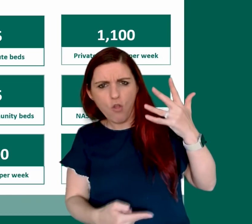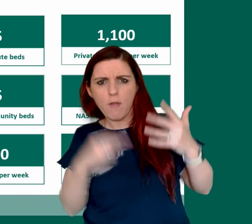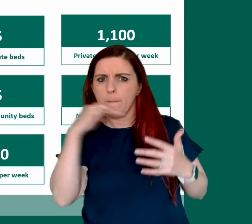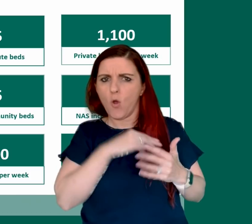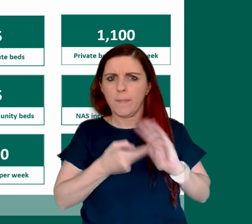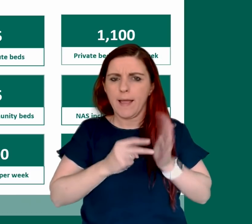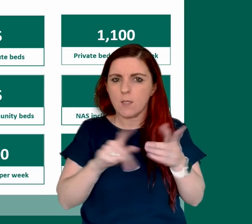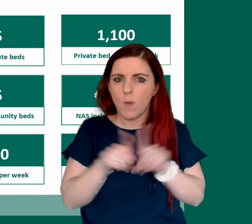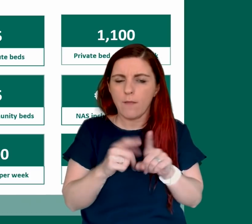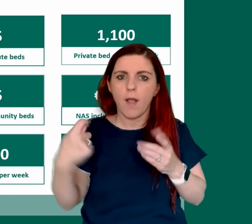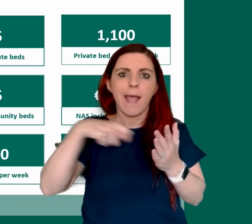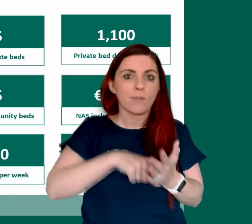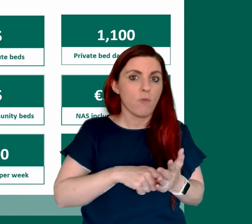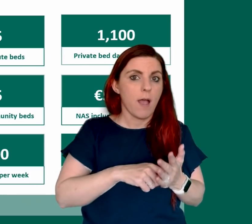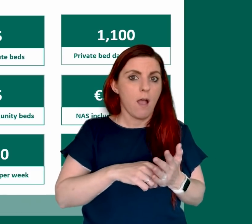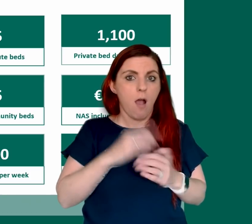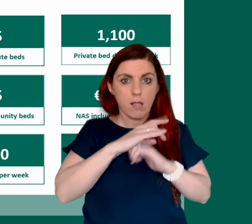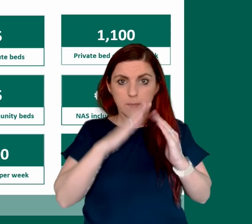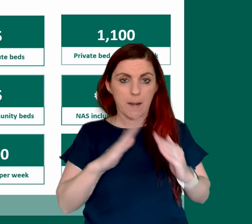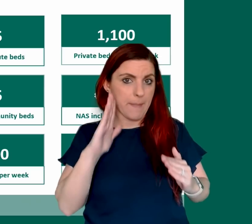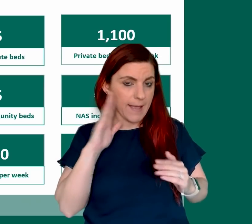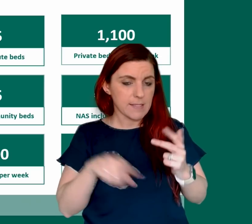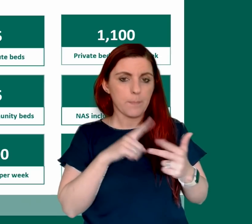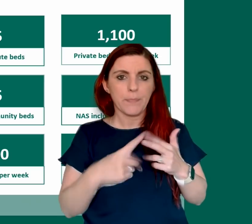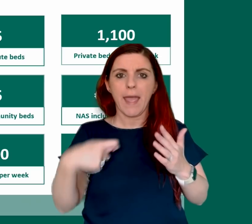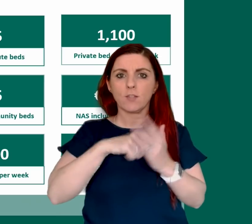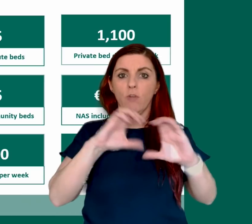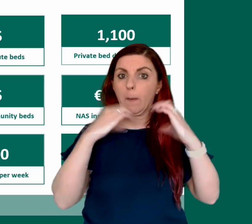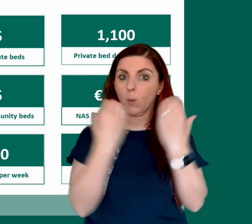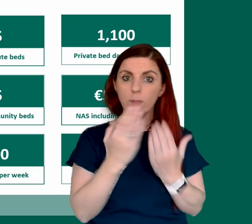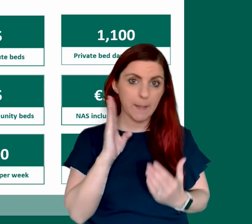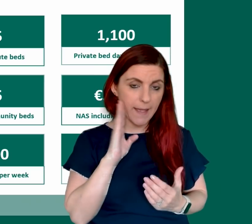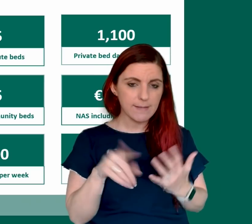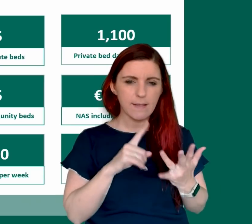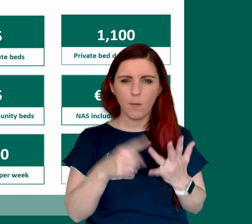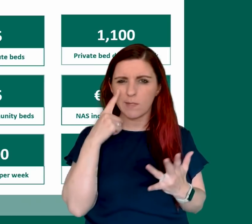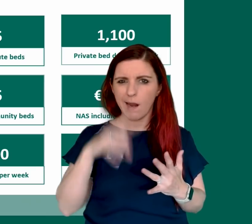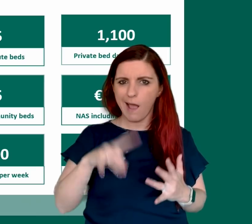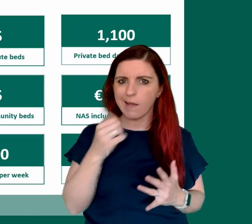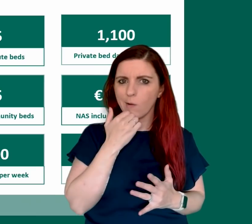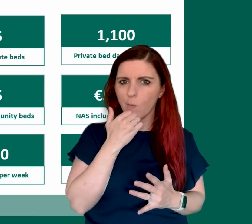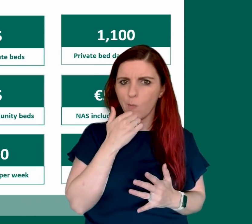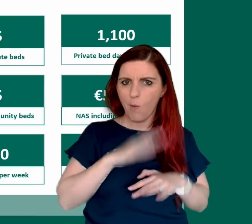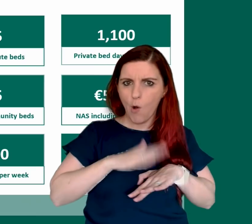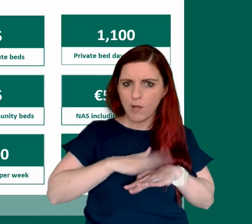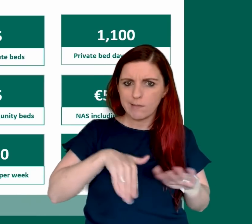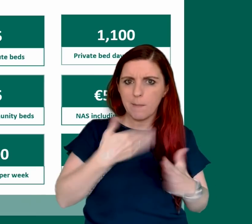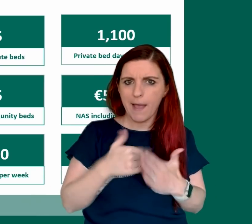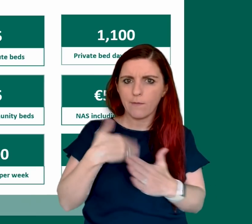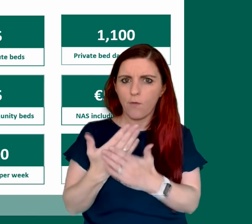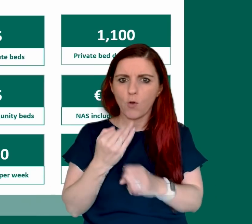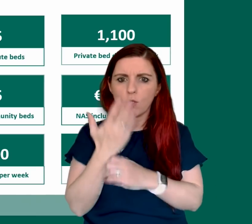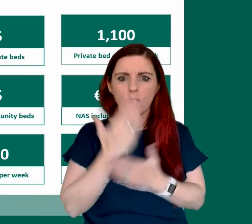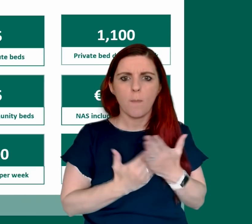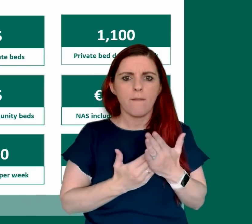terms of additional acute bed capacity, in terms of additional community beds. And again, we're seeing a heightened demand for some of our step